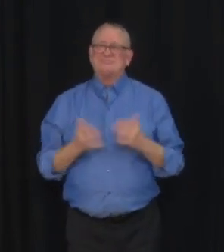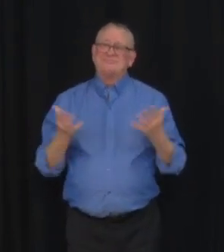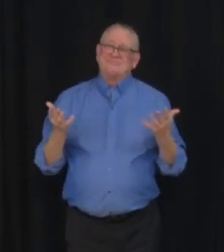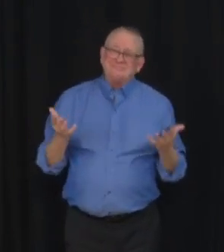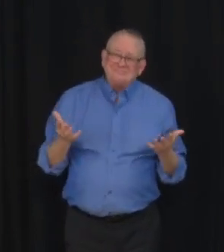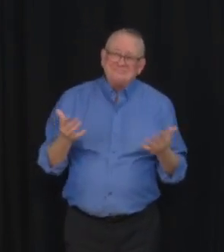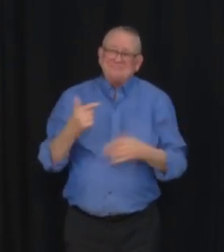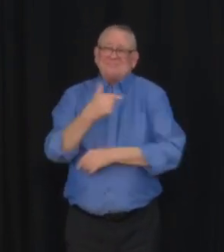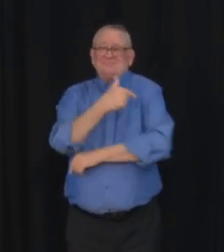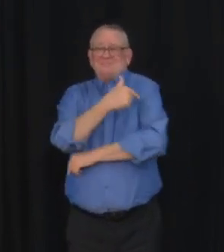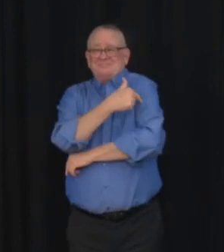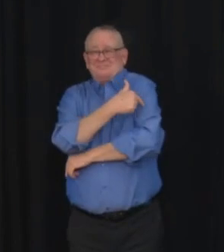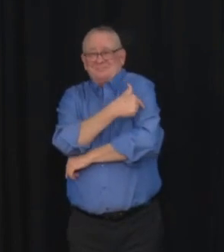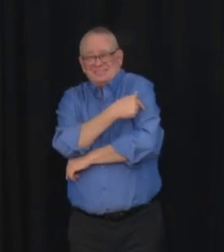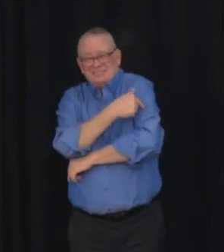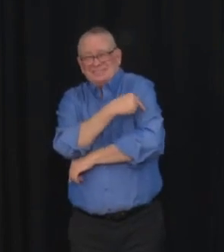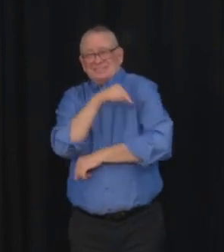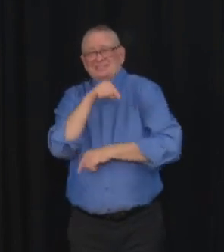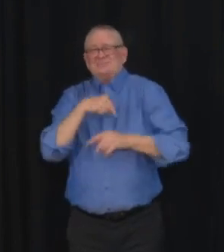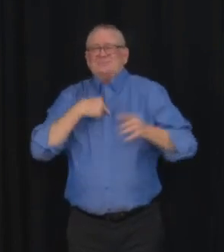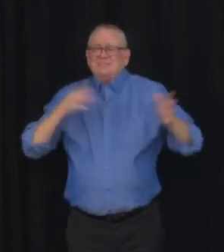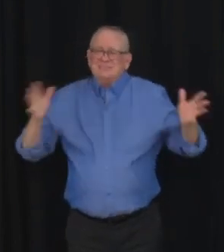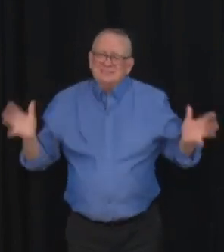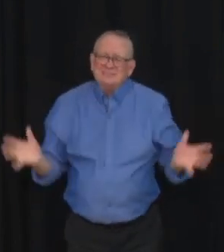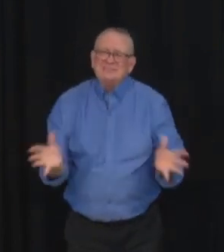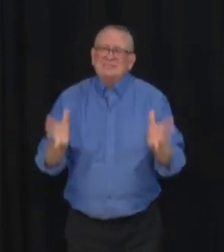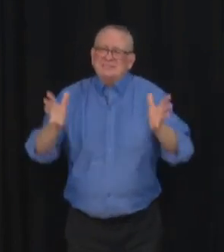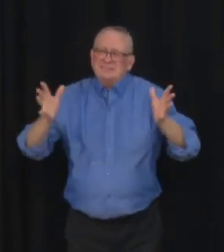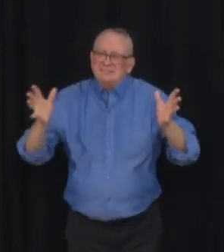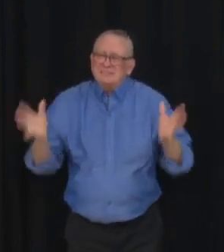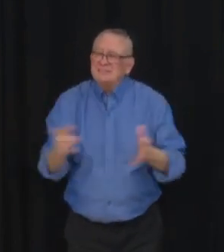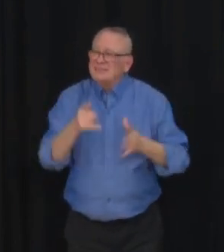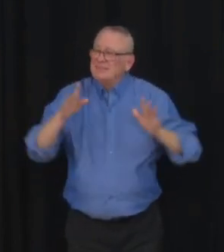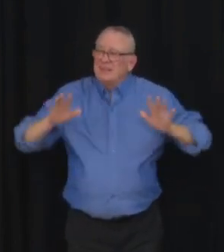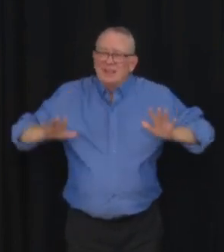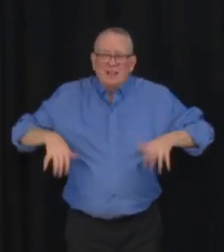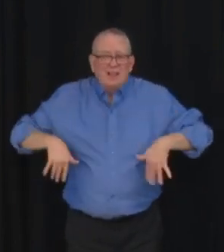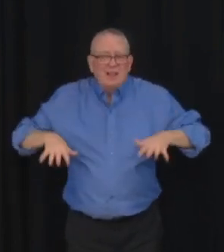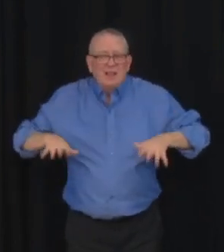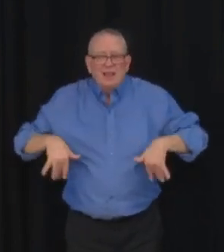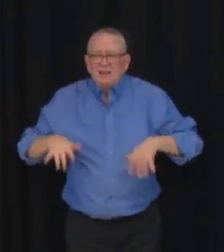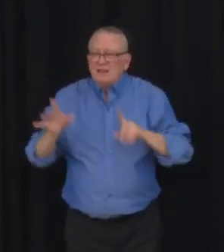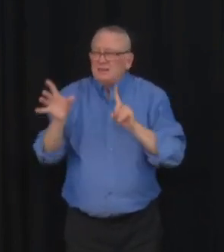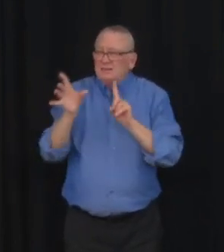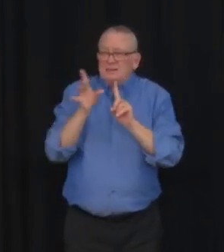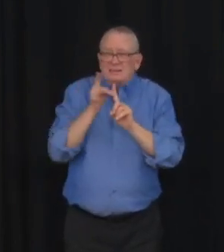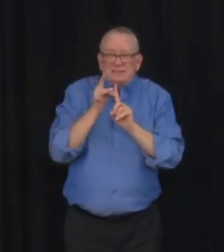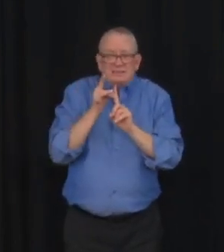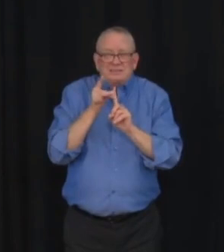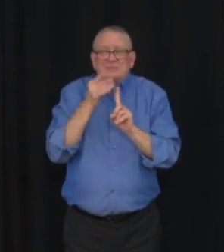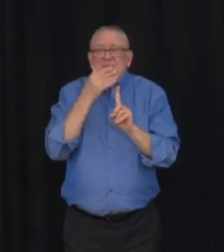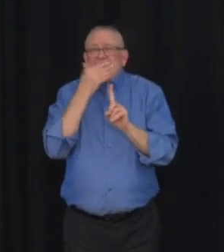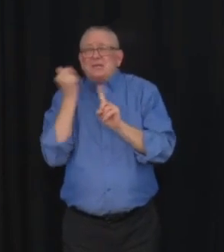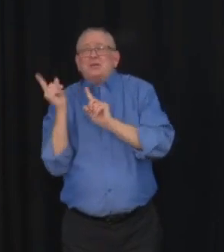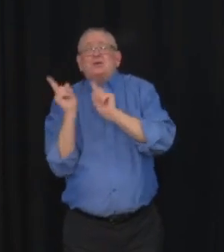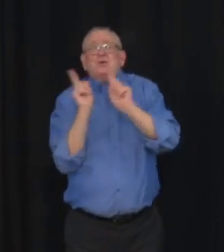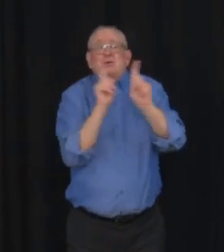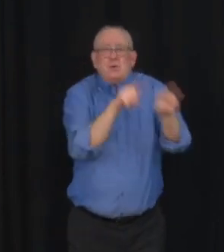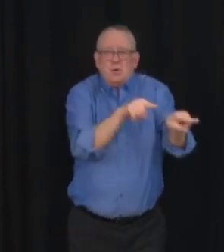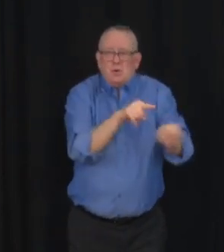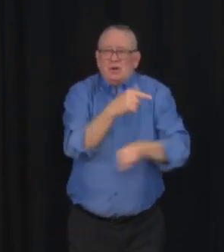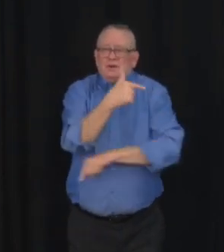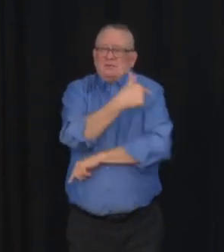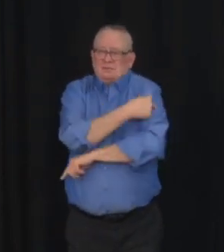why for those who haven't been exposed yet, now is the perfect time to get the protection that vaccine